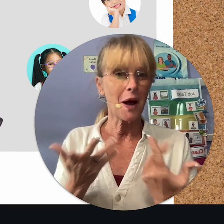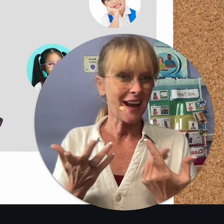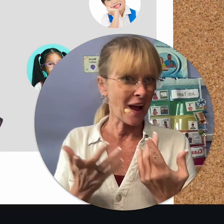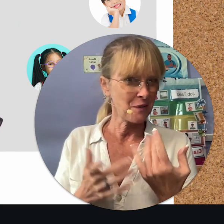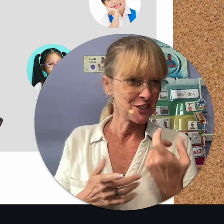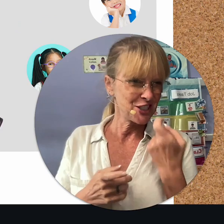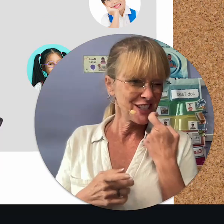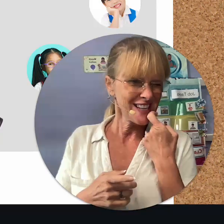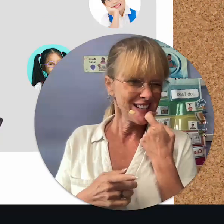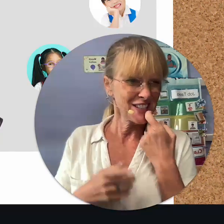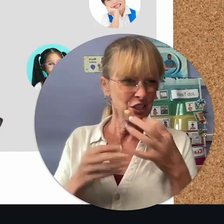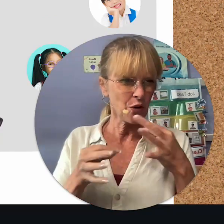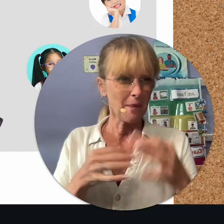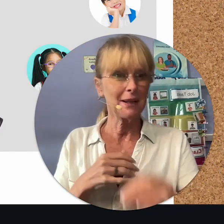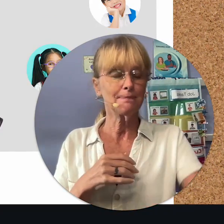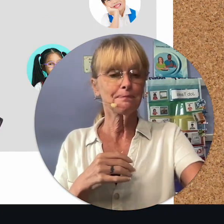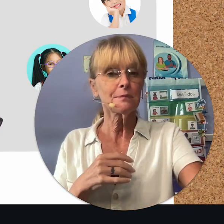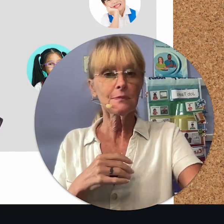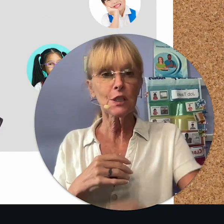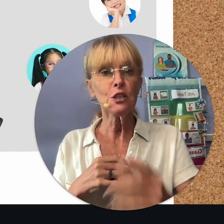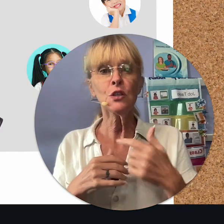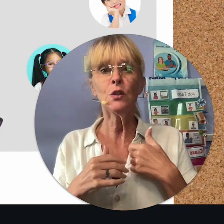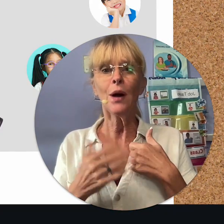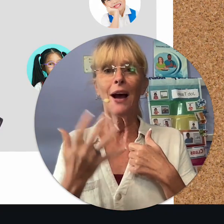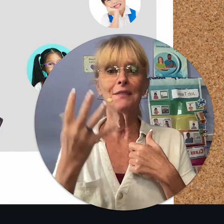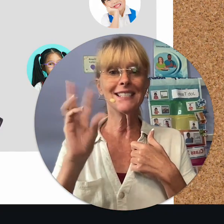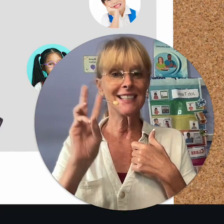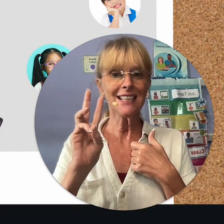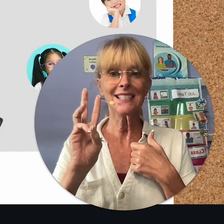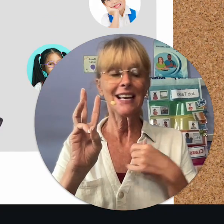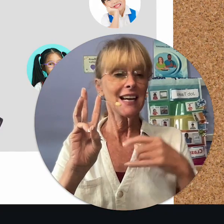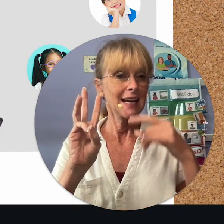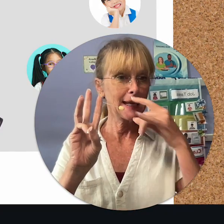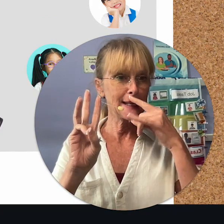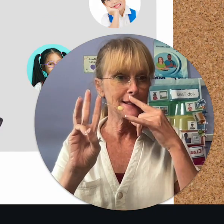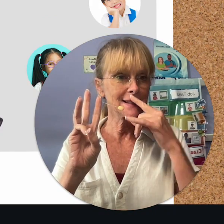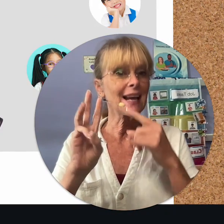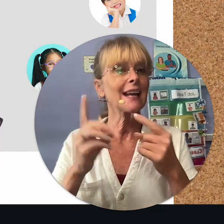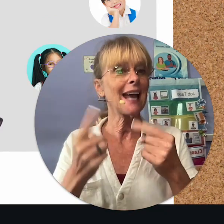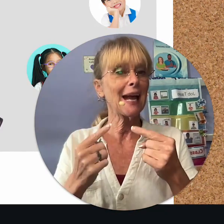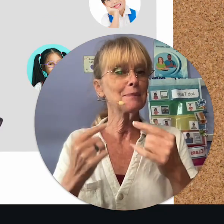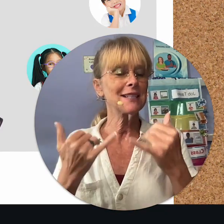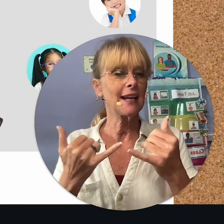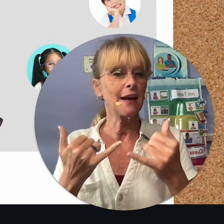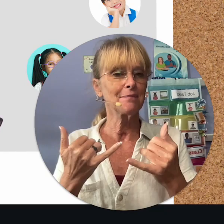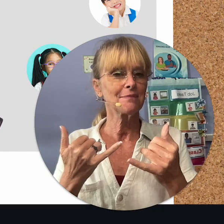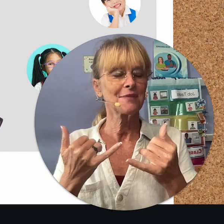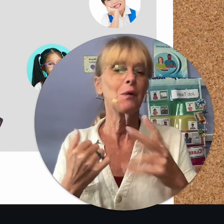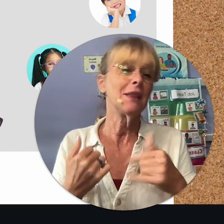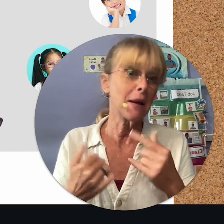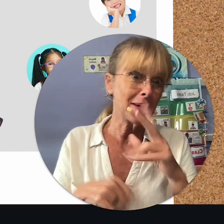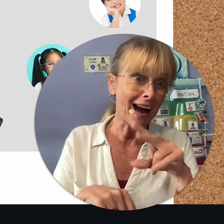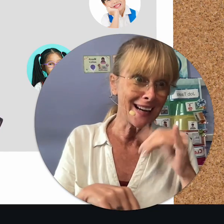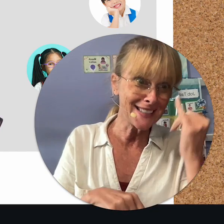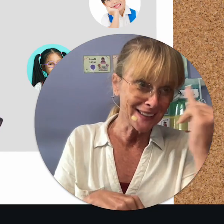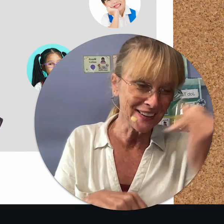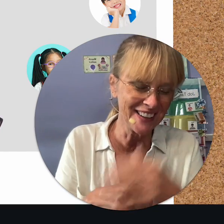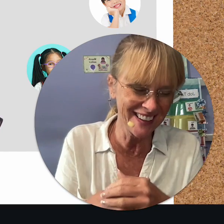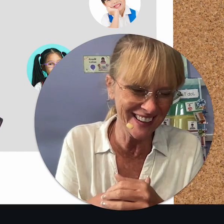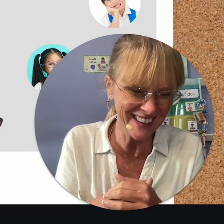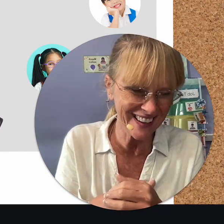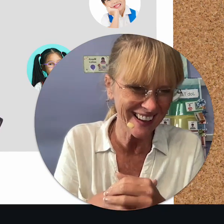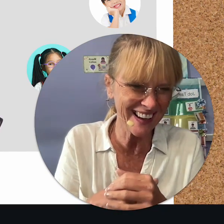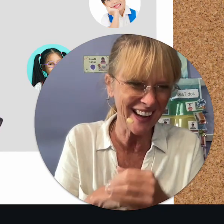of what I was just describing. So you have 6 kids that came today. Wouldn't that be